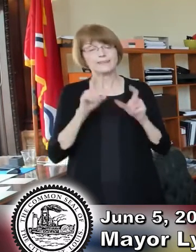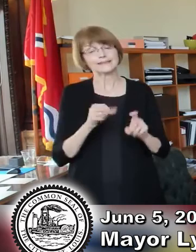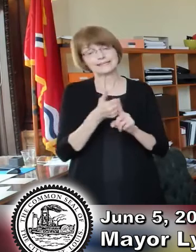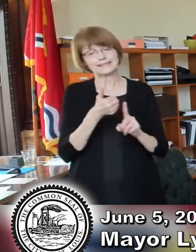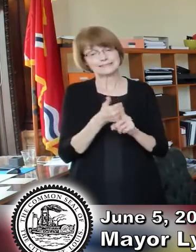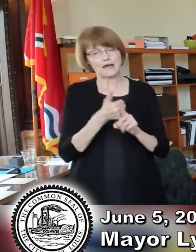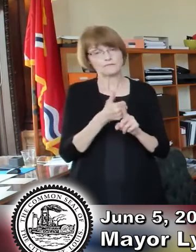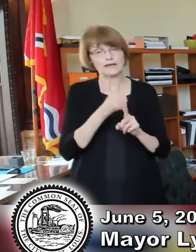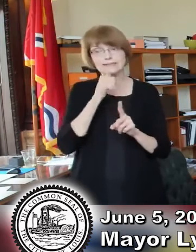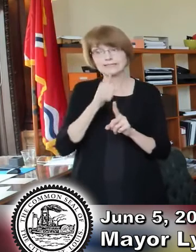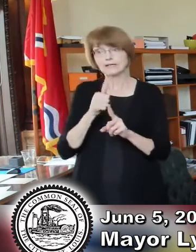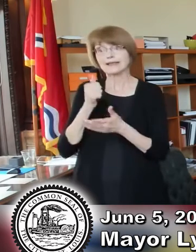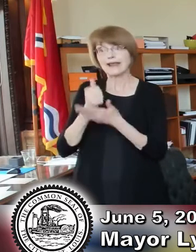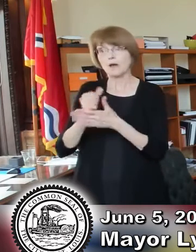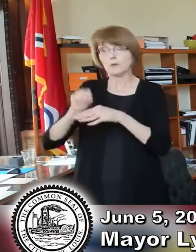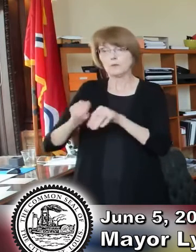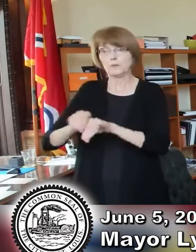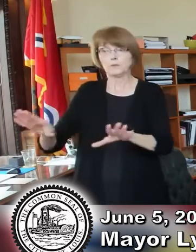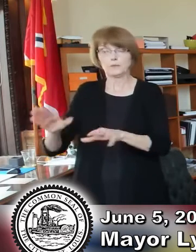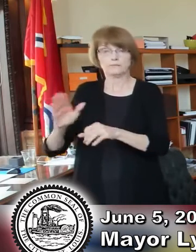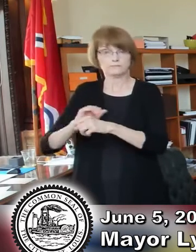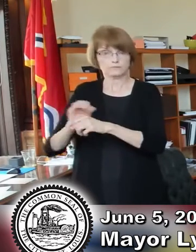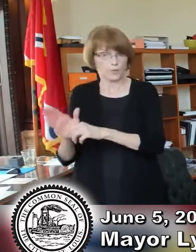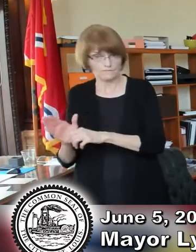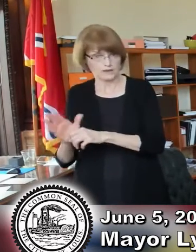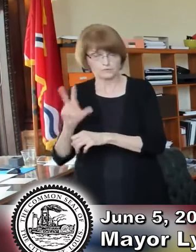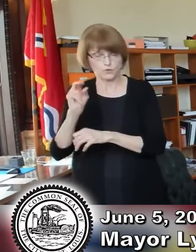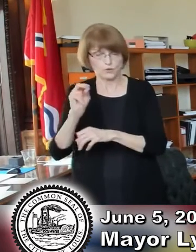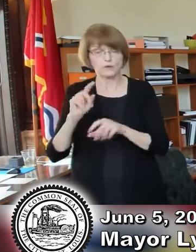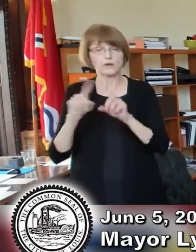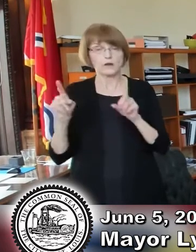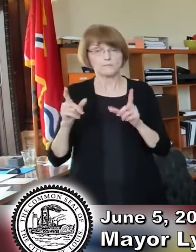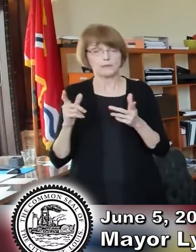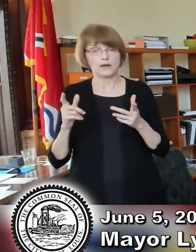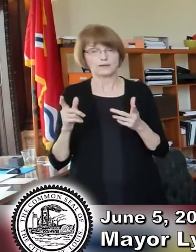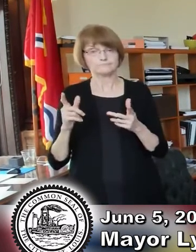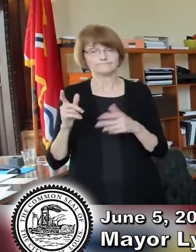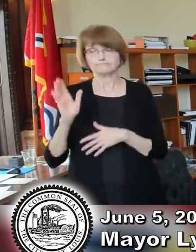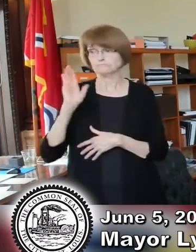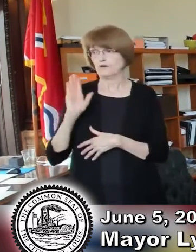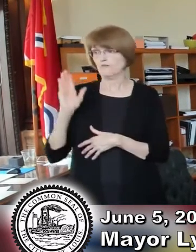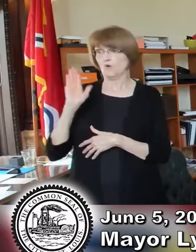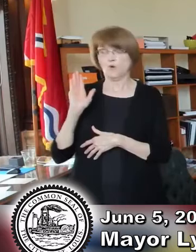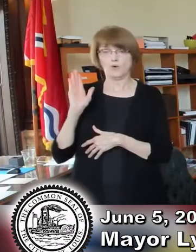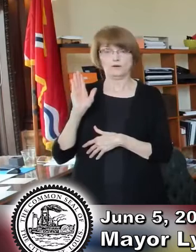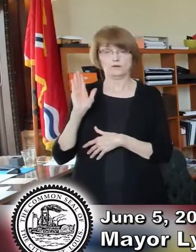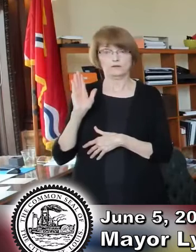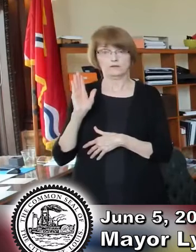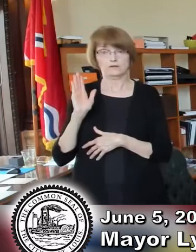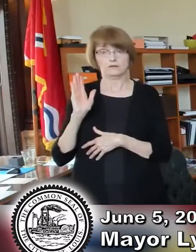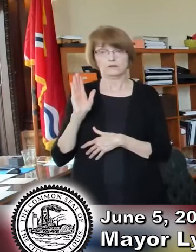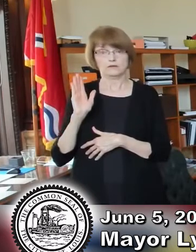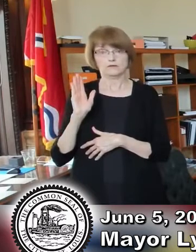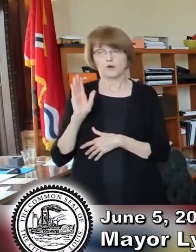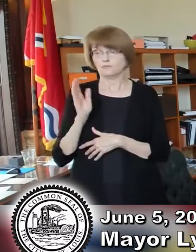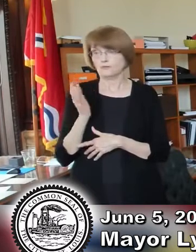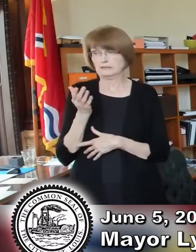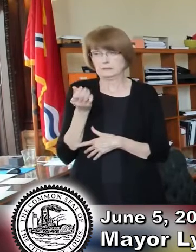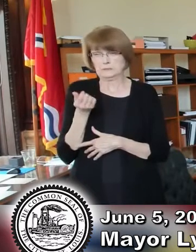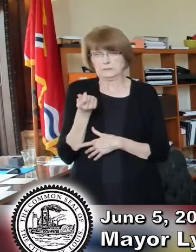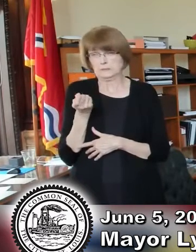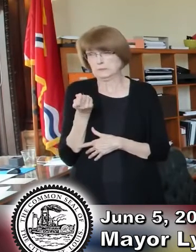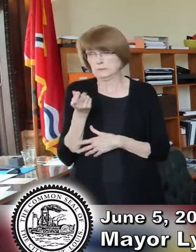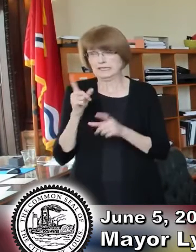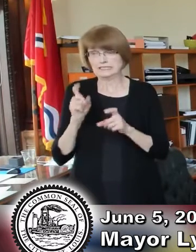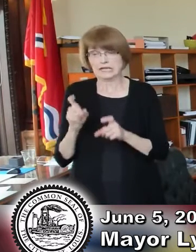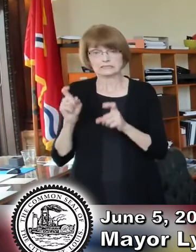testing doesn't affect the curve per se. But when we had so little testing, we weren't getting